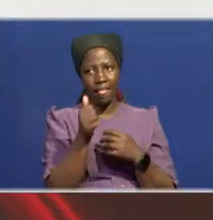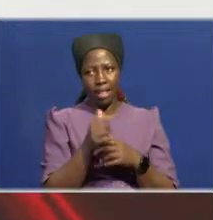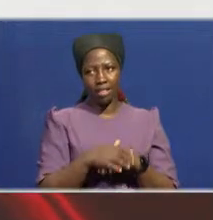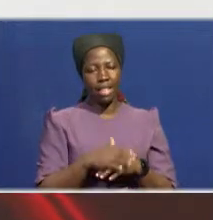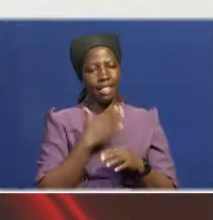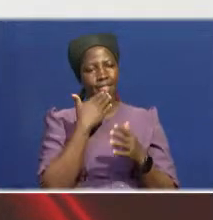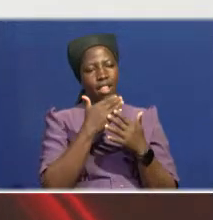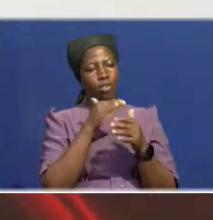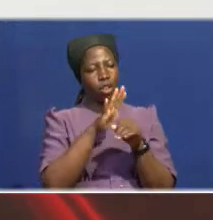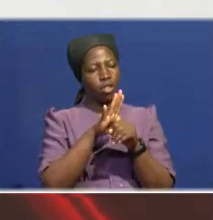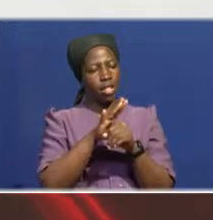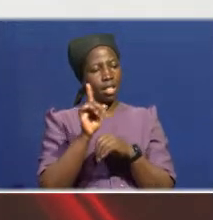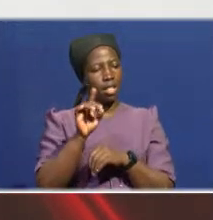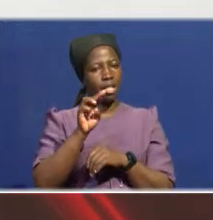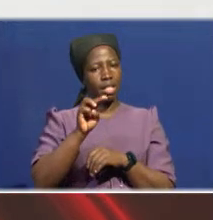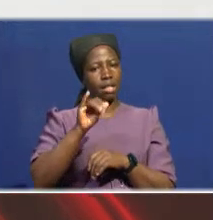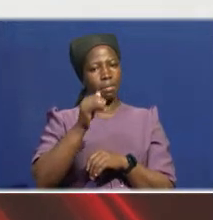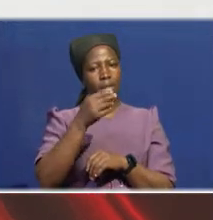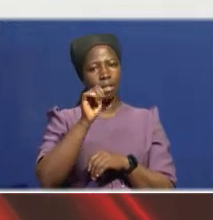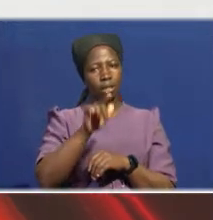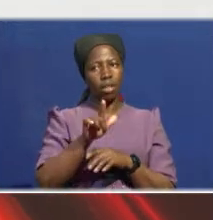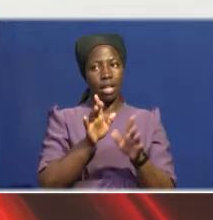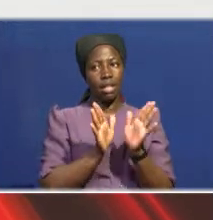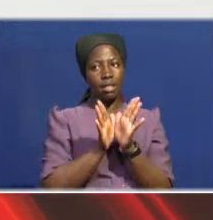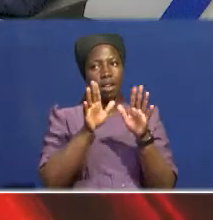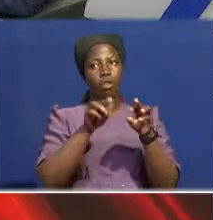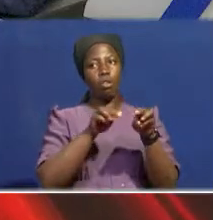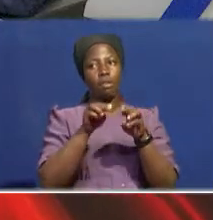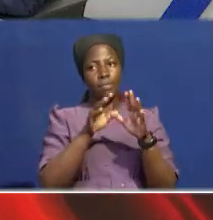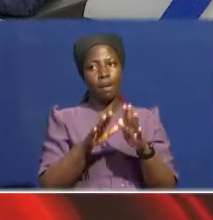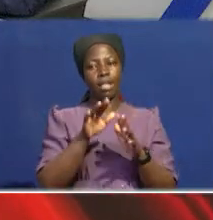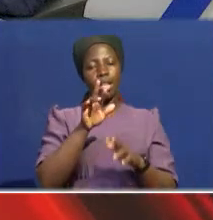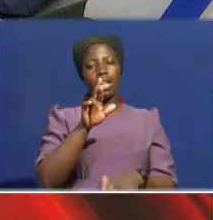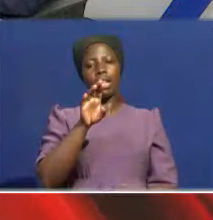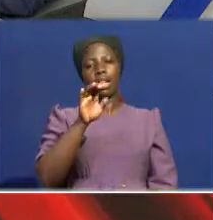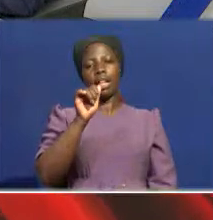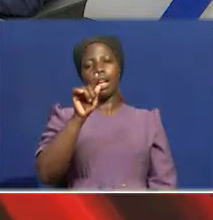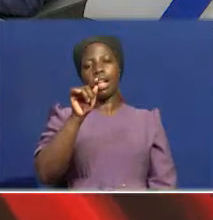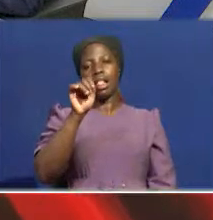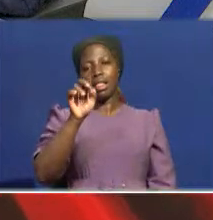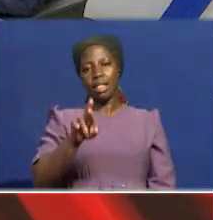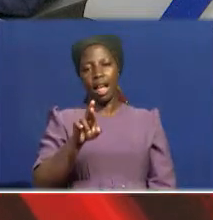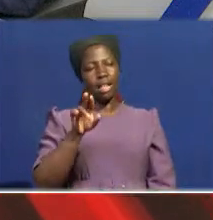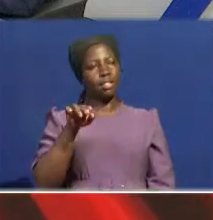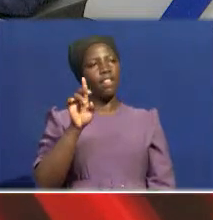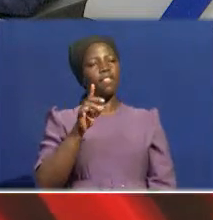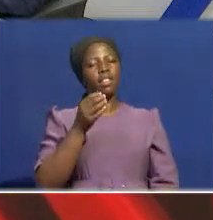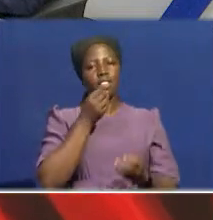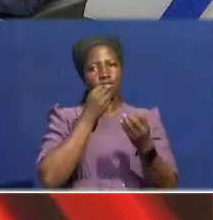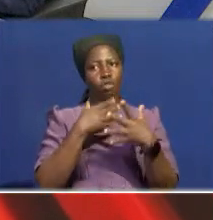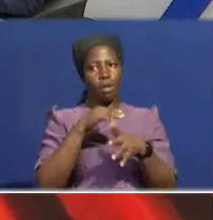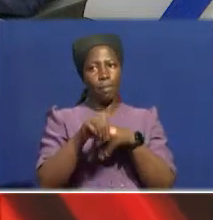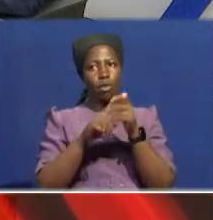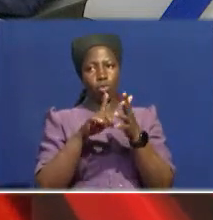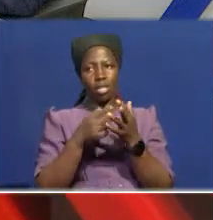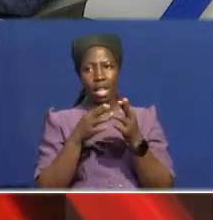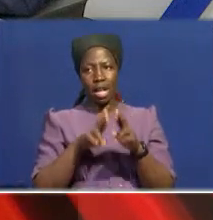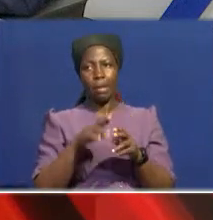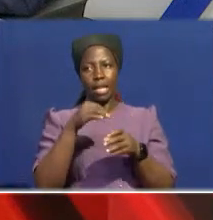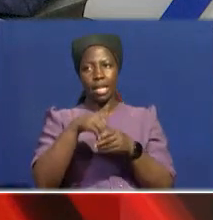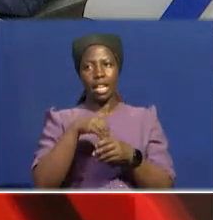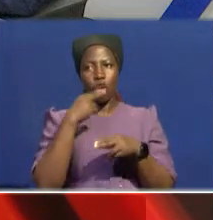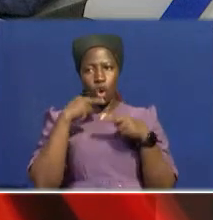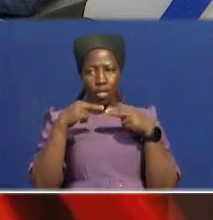That is Michael Kimani, the General Manager of Riata and Nabo Residences, just giving us an update on what is happening within the sector of the